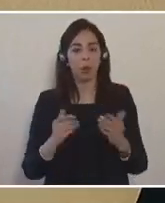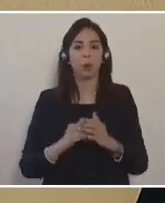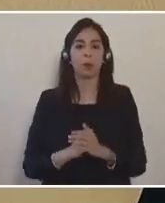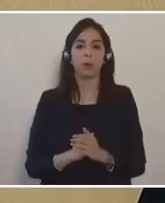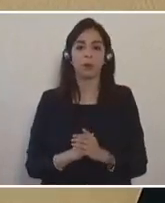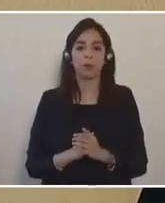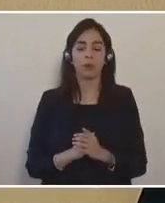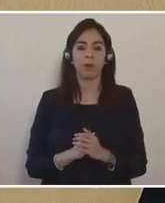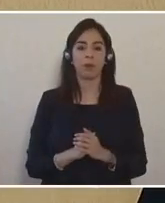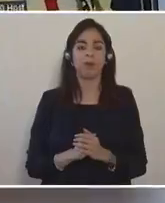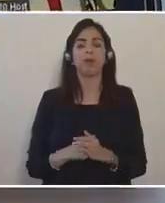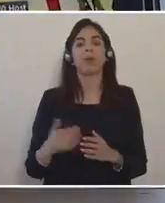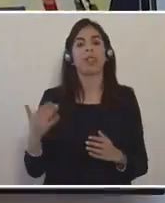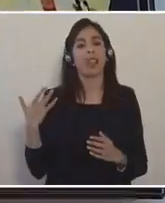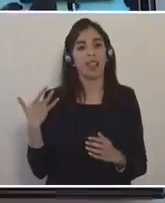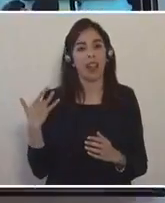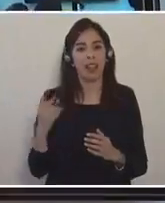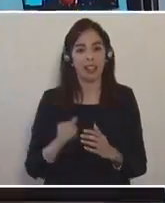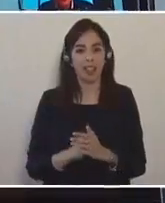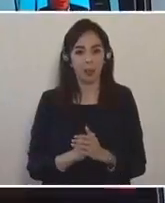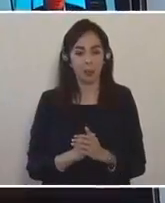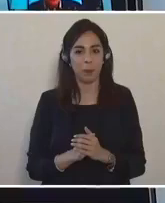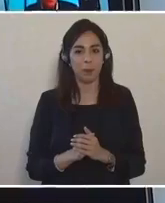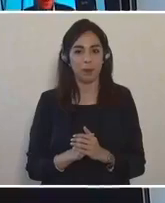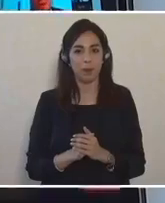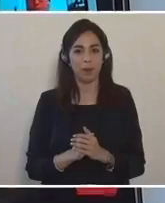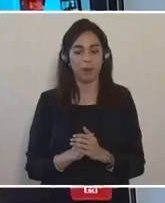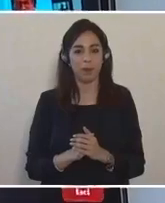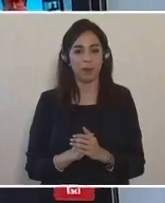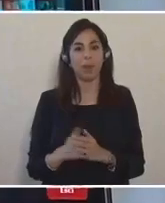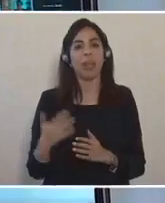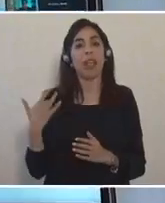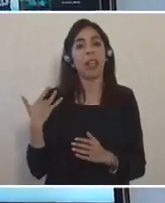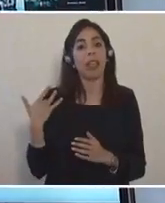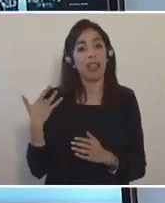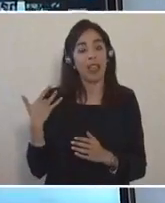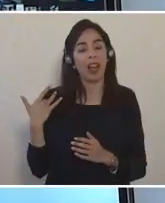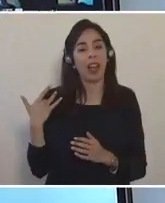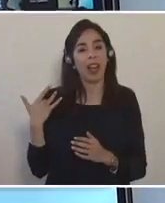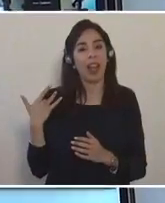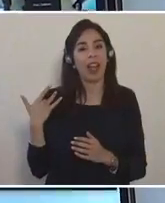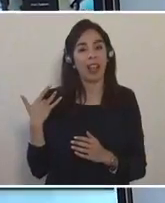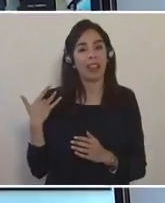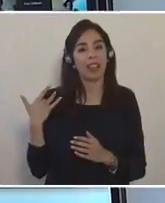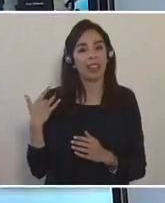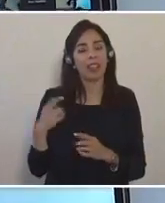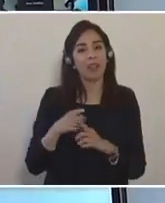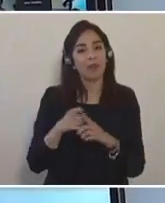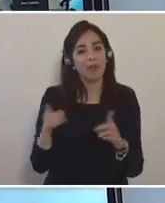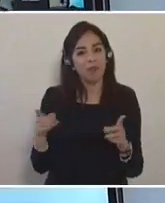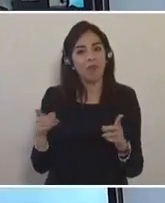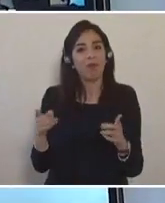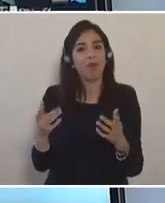Thank you so much for taking my question. A question for both President von der Leyen